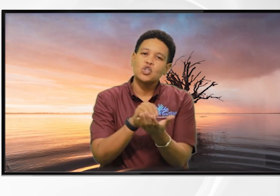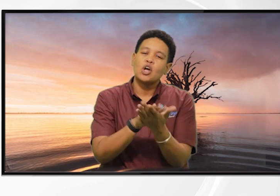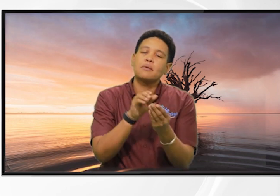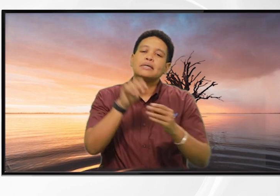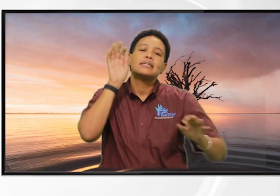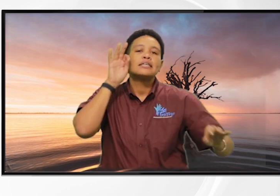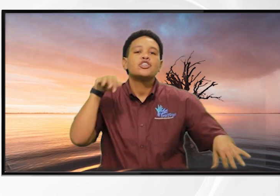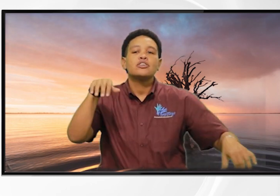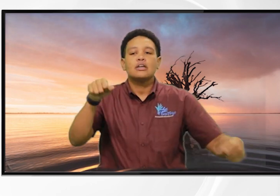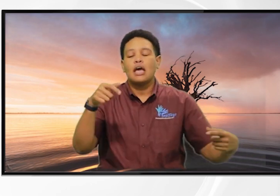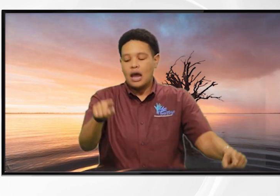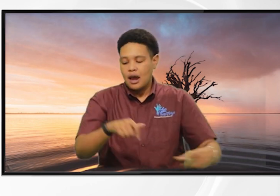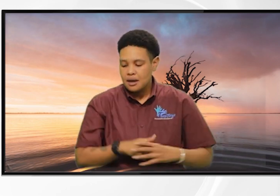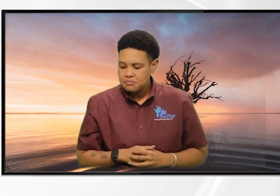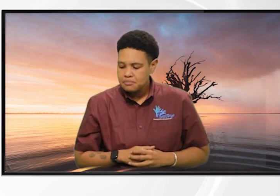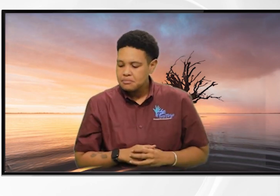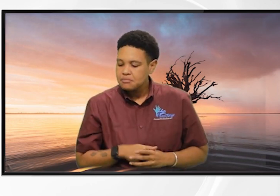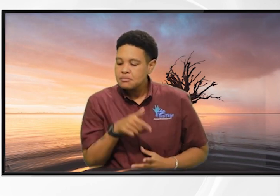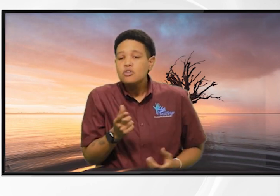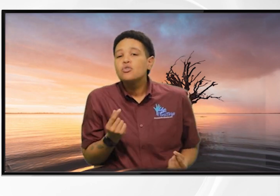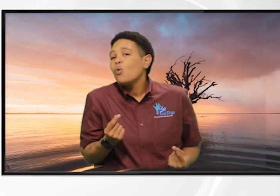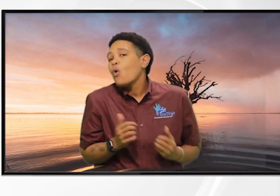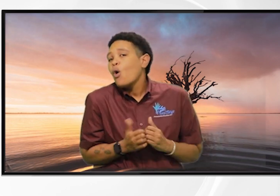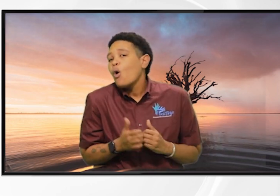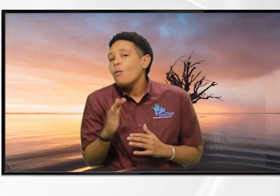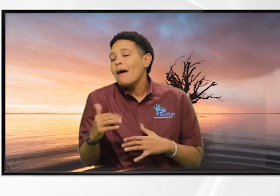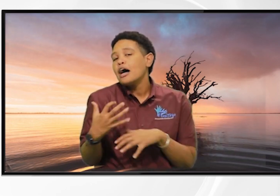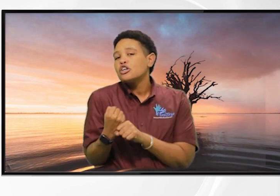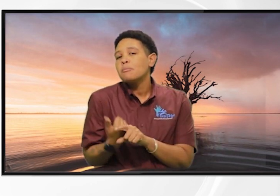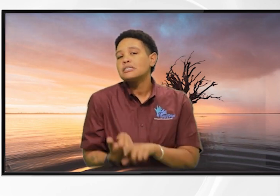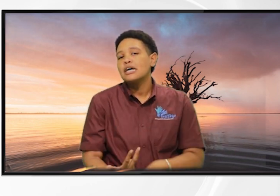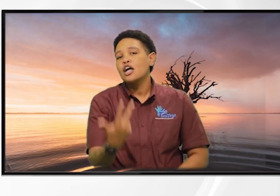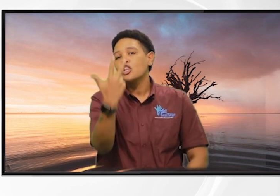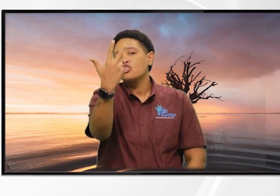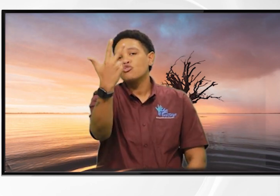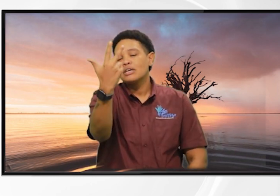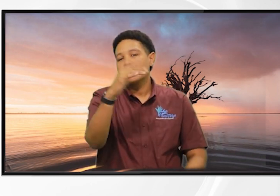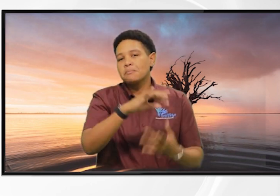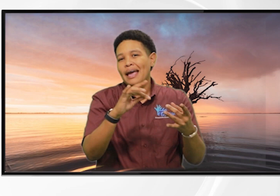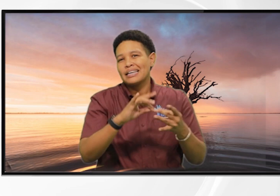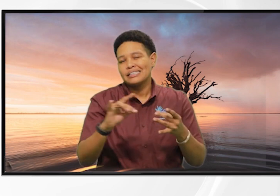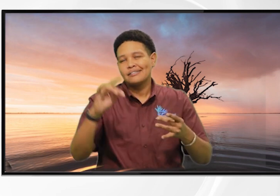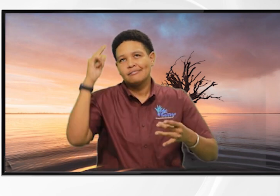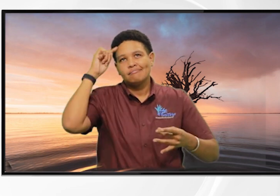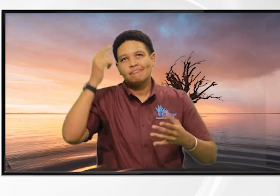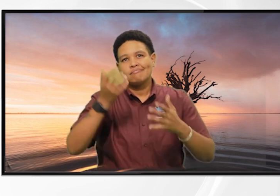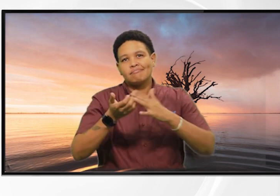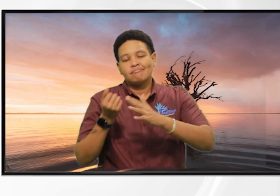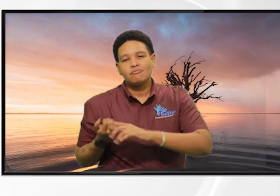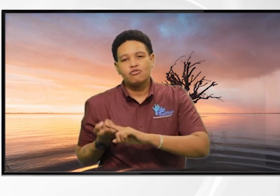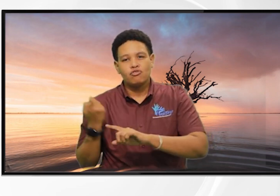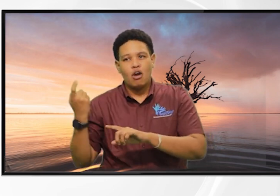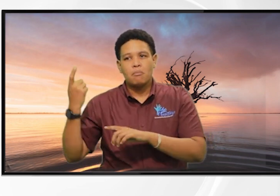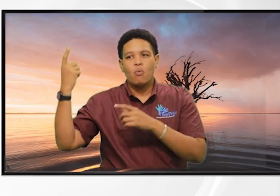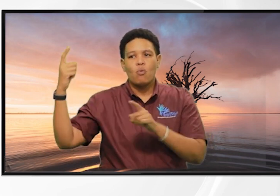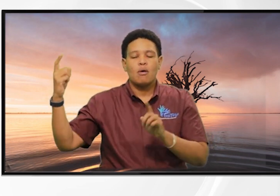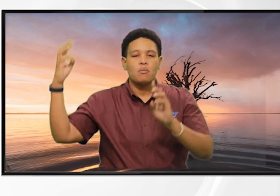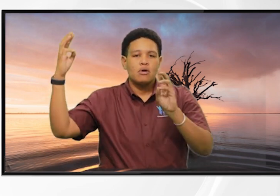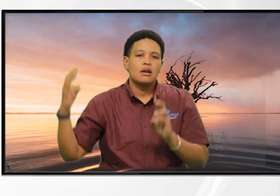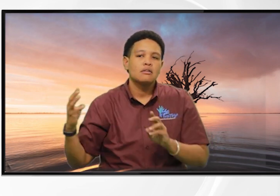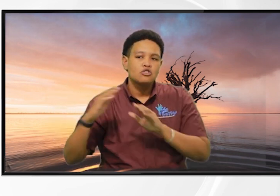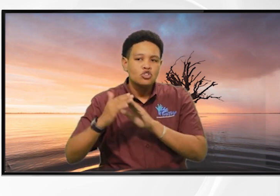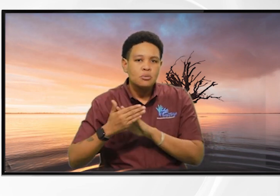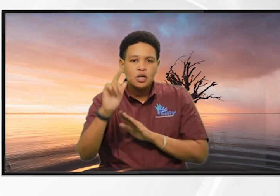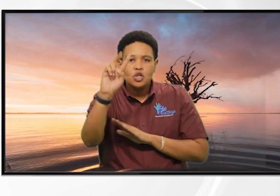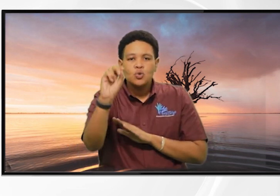making. It does so by summarizing the 3 takeaway messages from the State of the Climate Jamaica